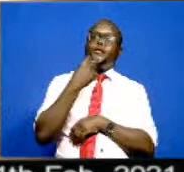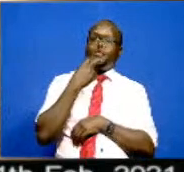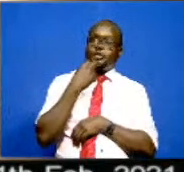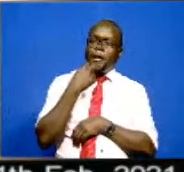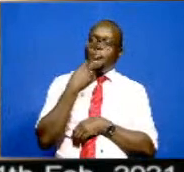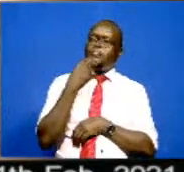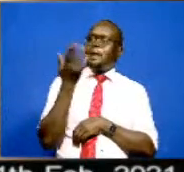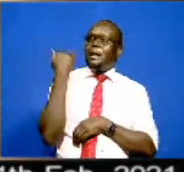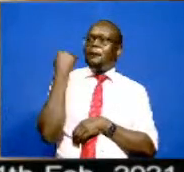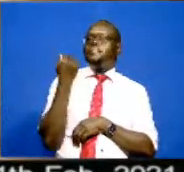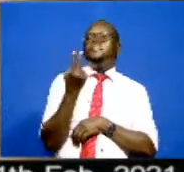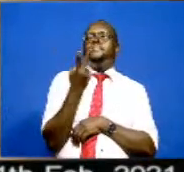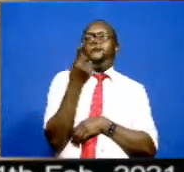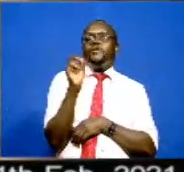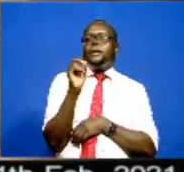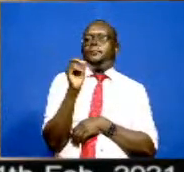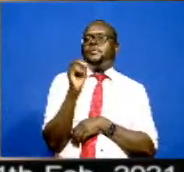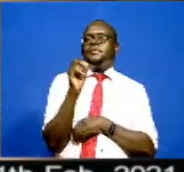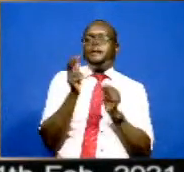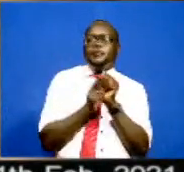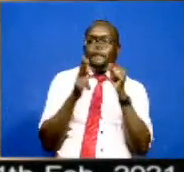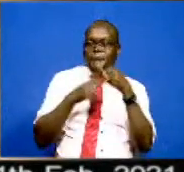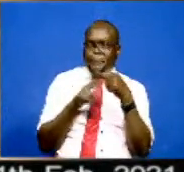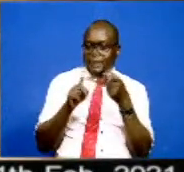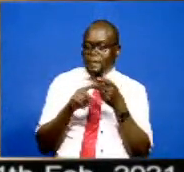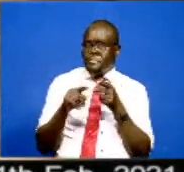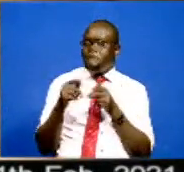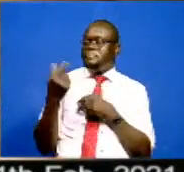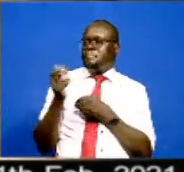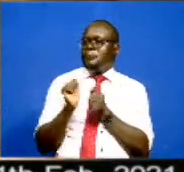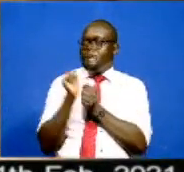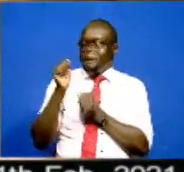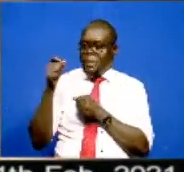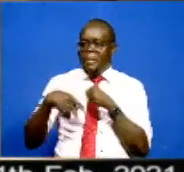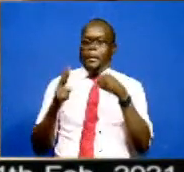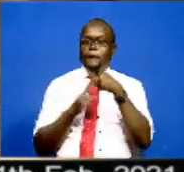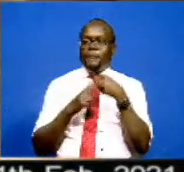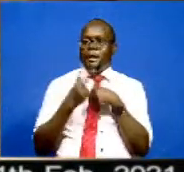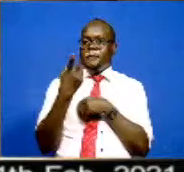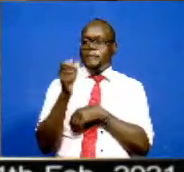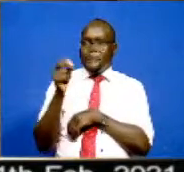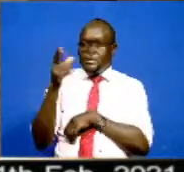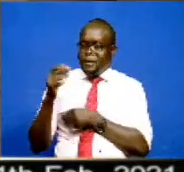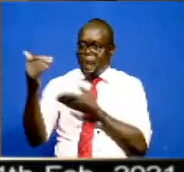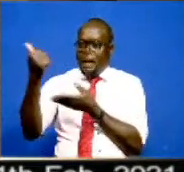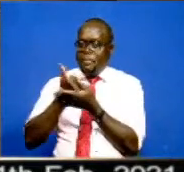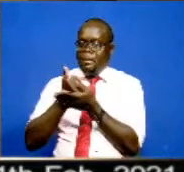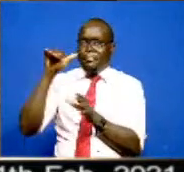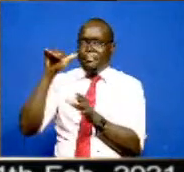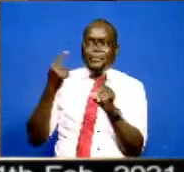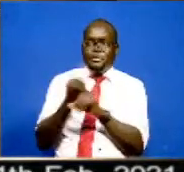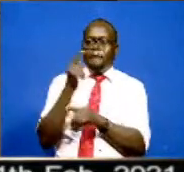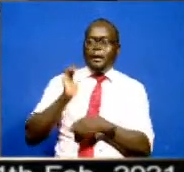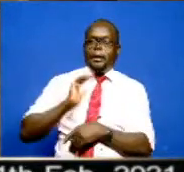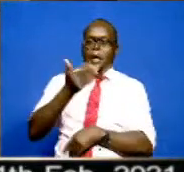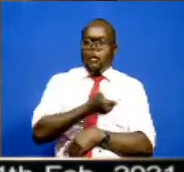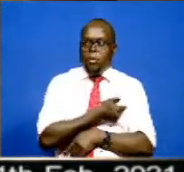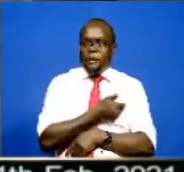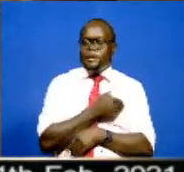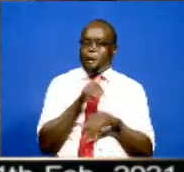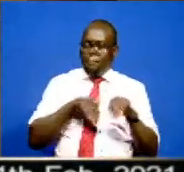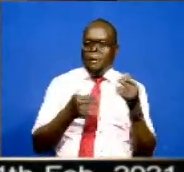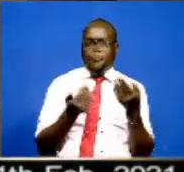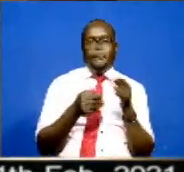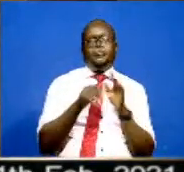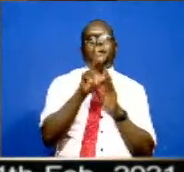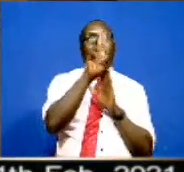December 2017 and Wednesday, 15th July 2020, appointing members into various committees and pursuant to the provision